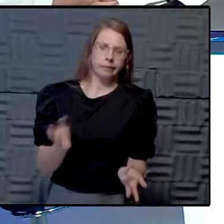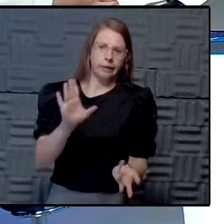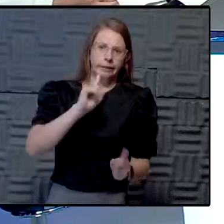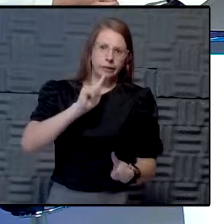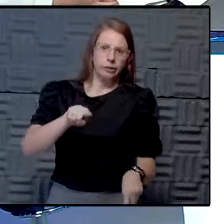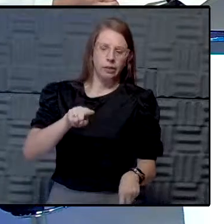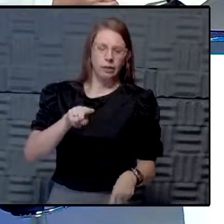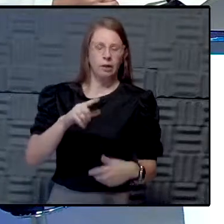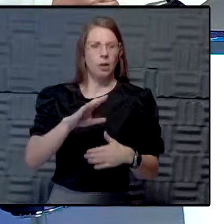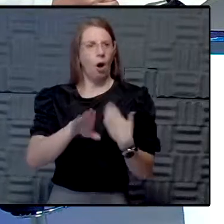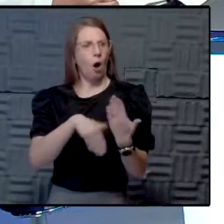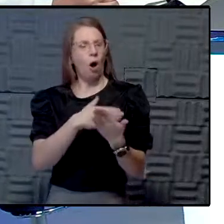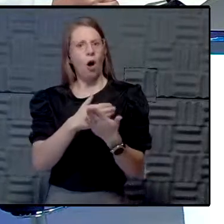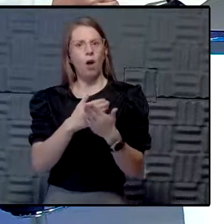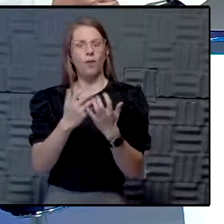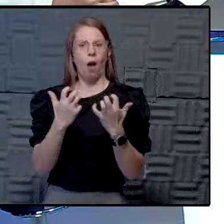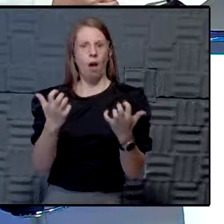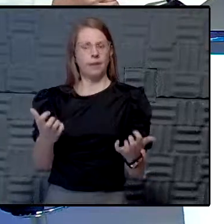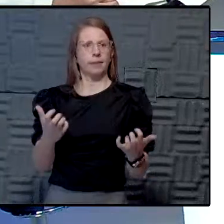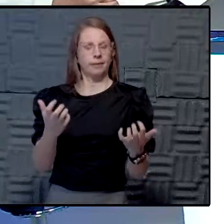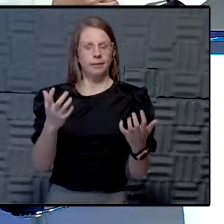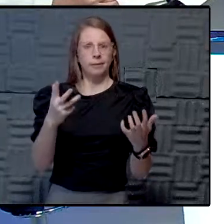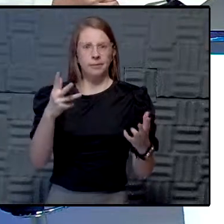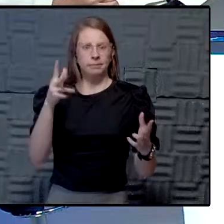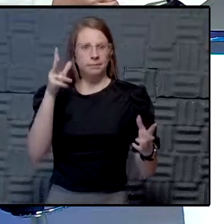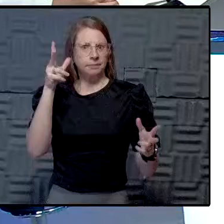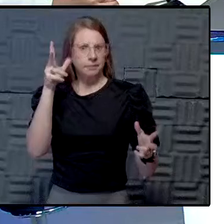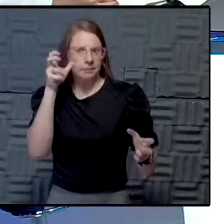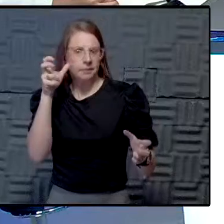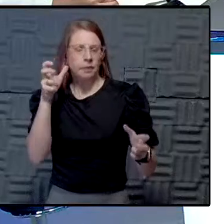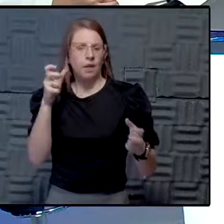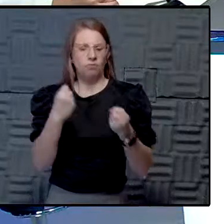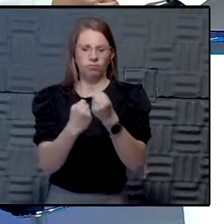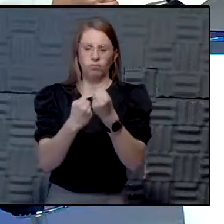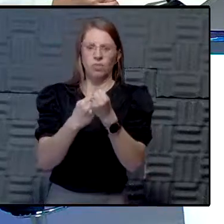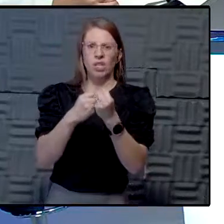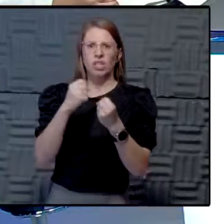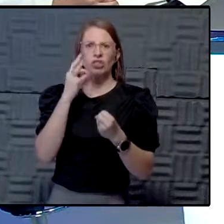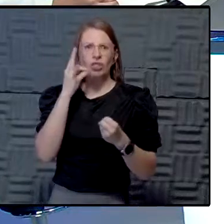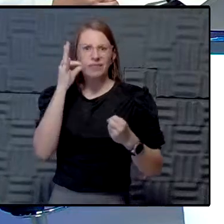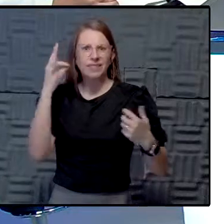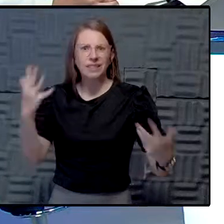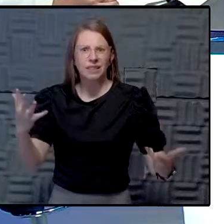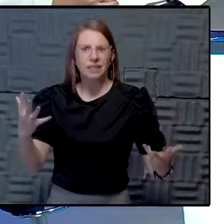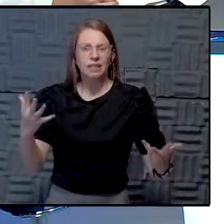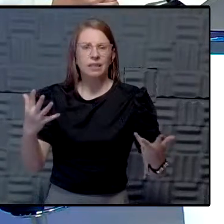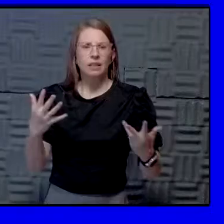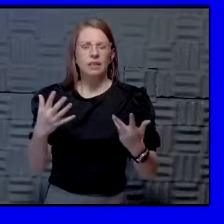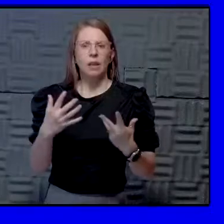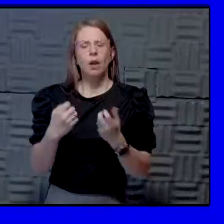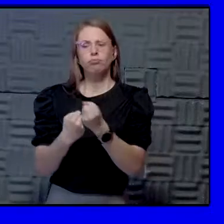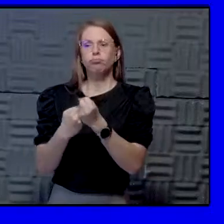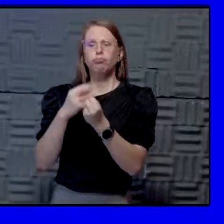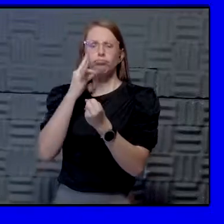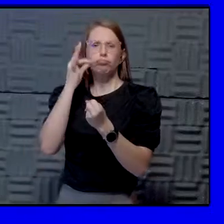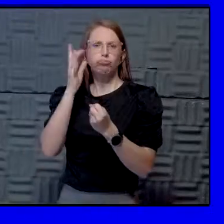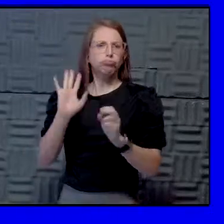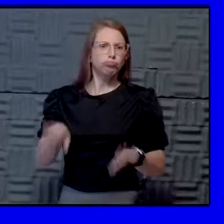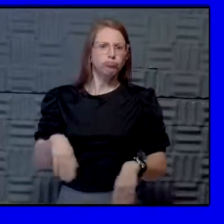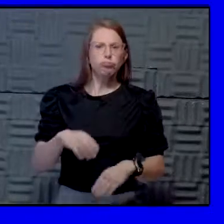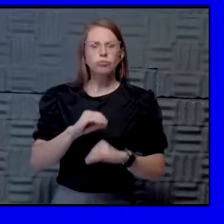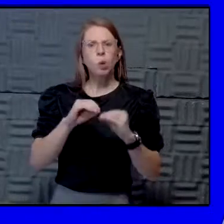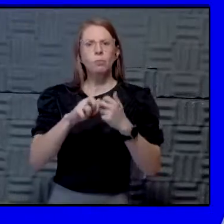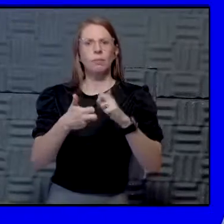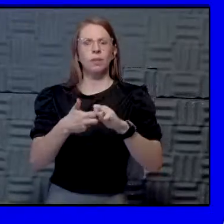at MMU, all of our audience, needs to let Hawkeye know that it is the Chiefs we cheer for, Hawkeye. Yeah. I'm just so stunned. We'll cheer for the Chiefs. Yeah, I don't have a